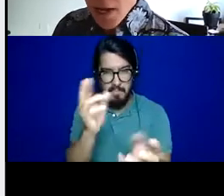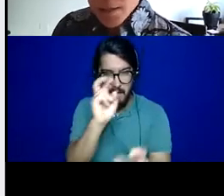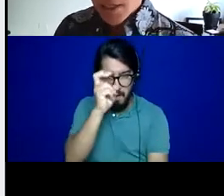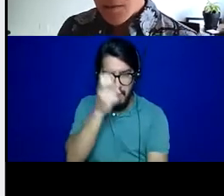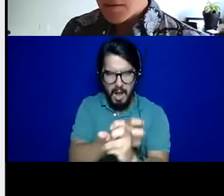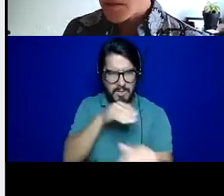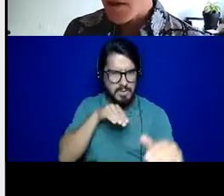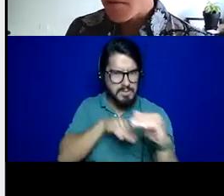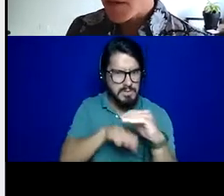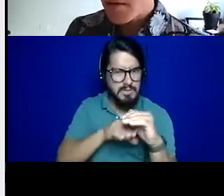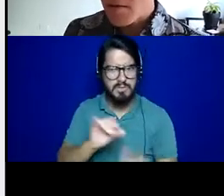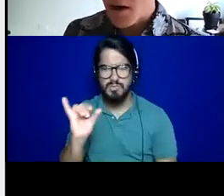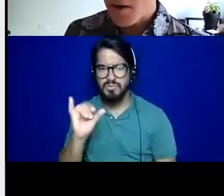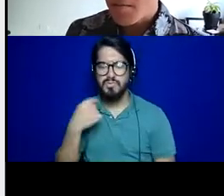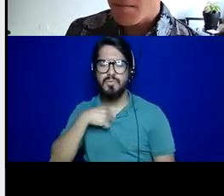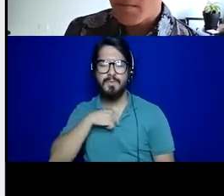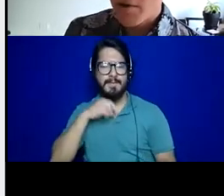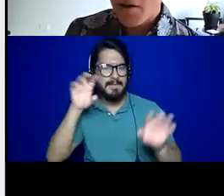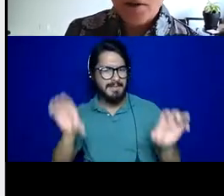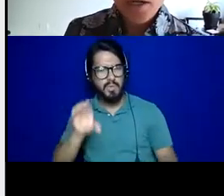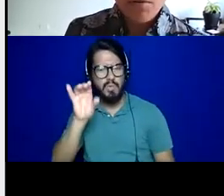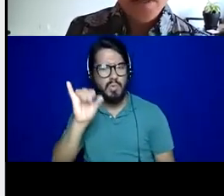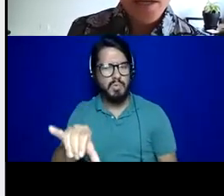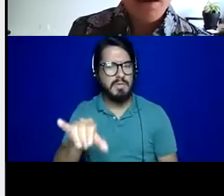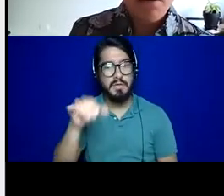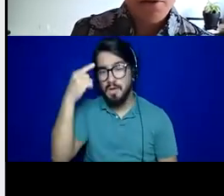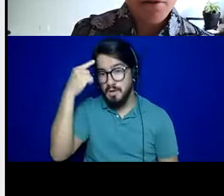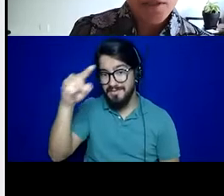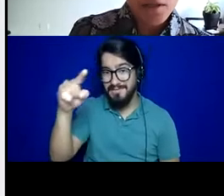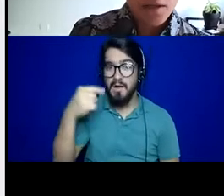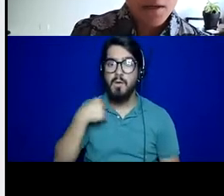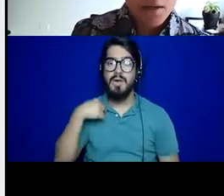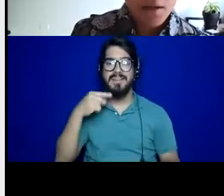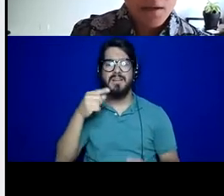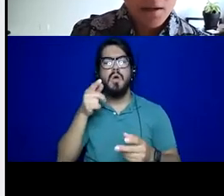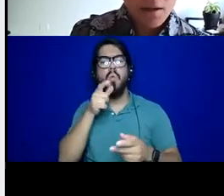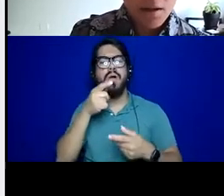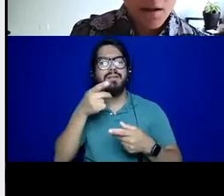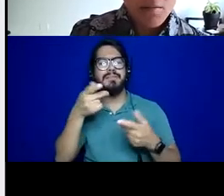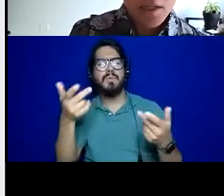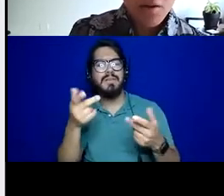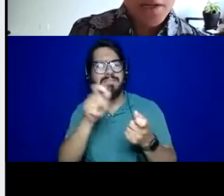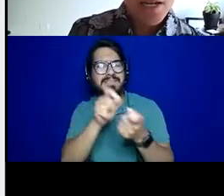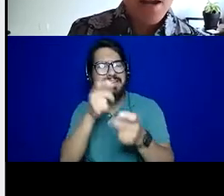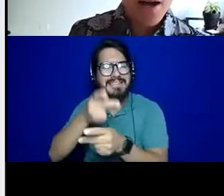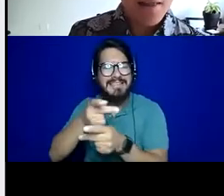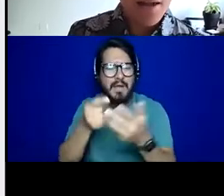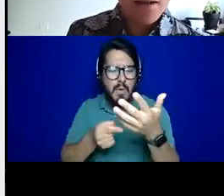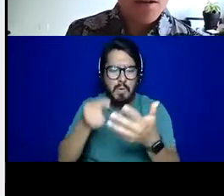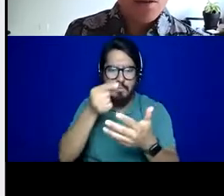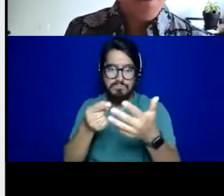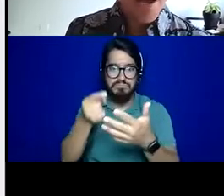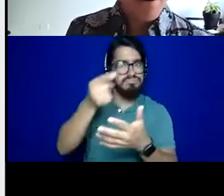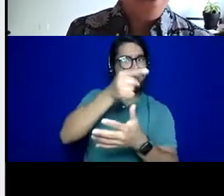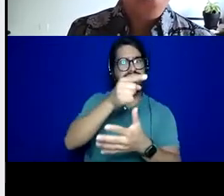we do that assessment so that we can prioritize what we take care of first. This is a question I get a lot,